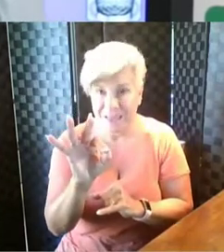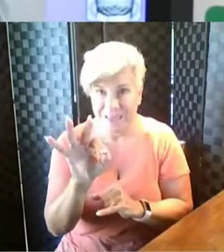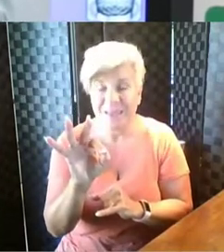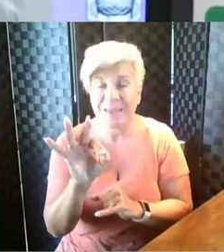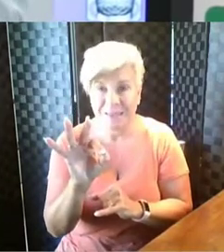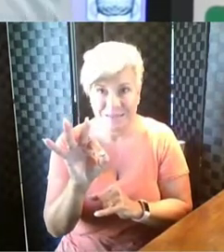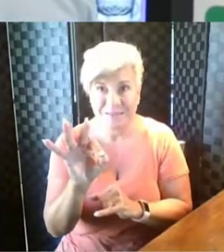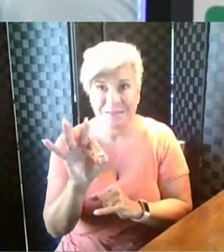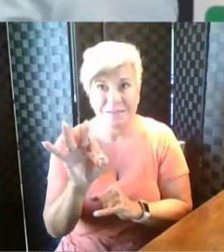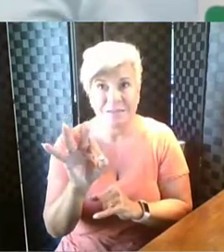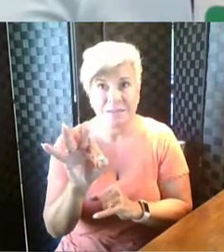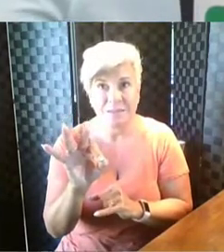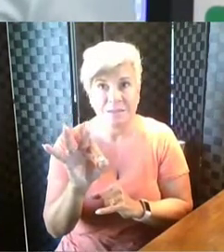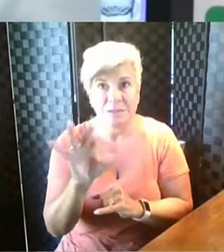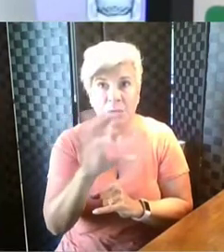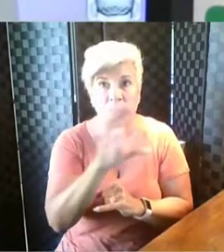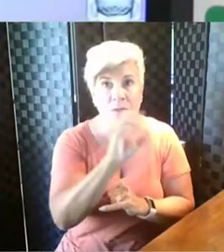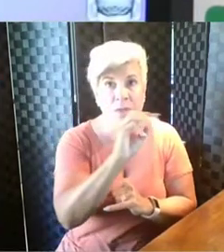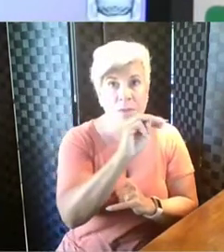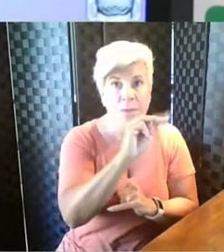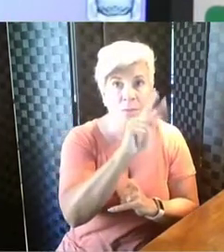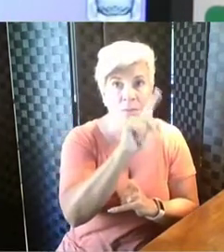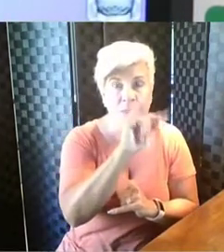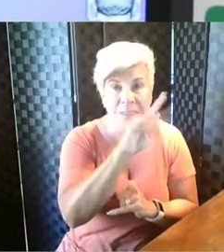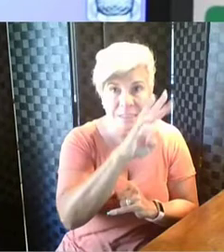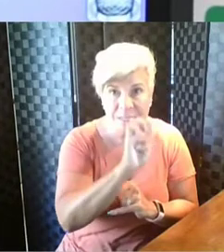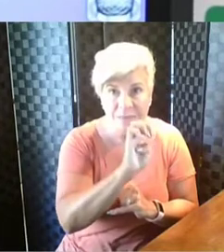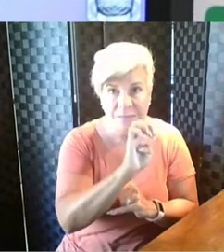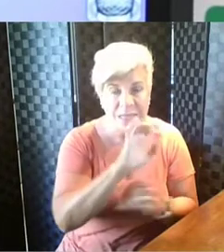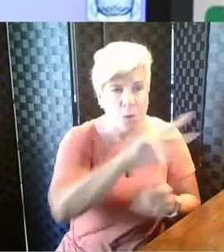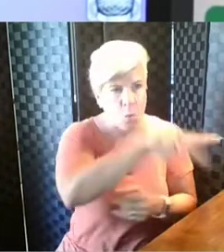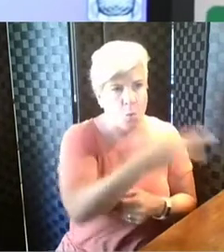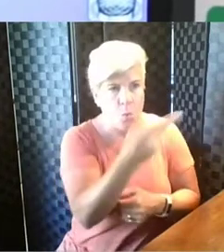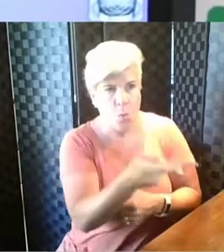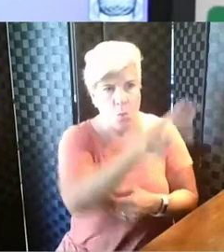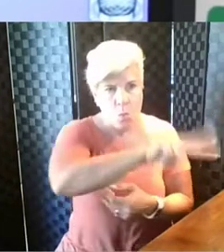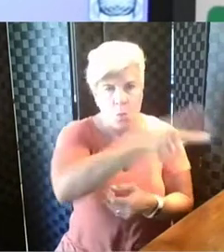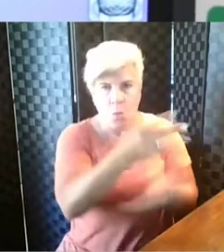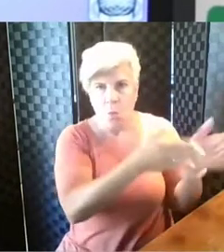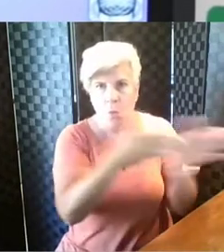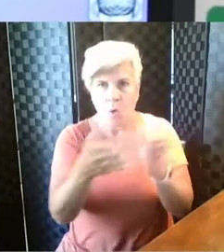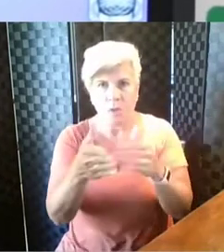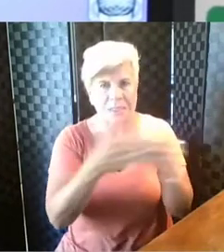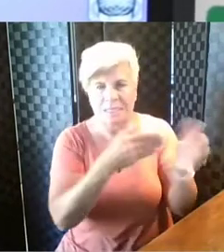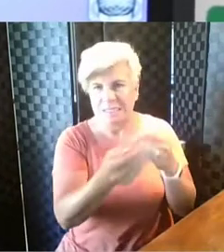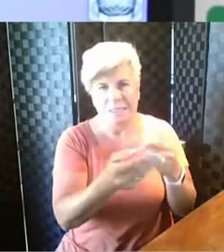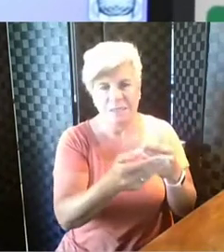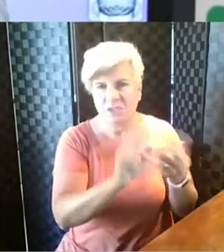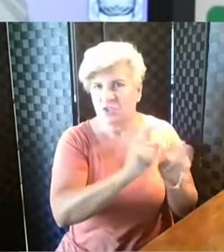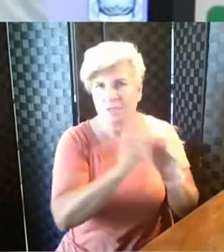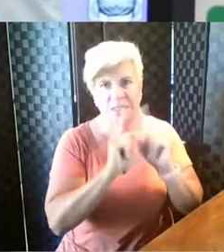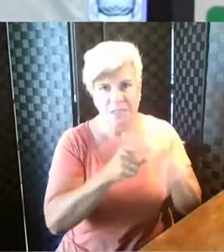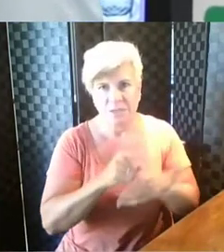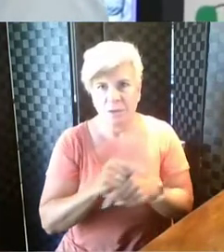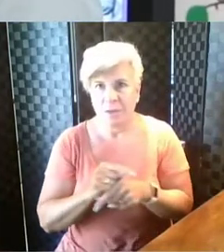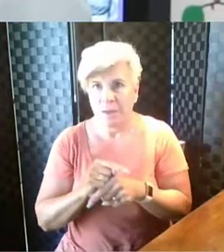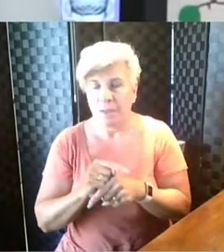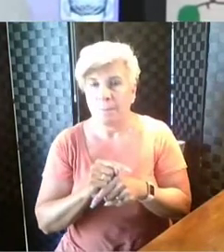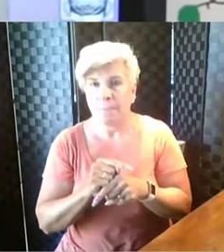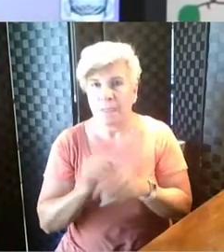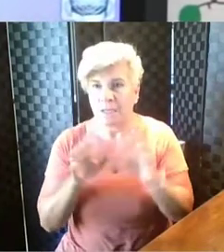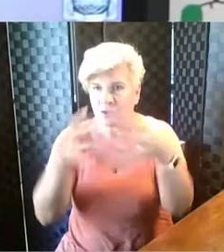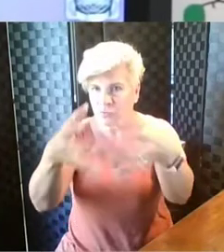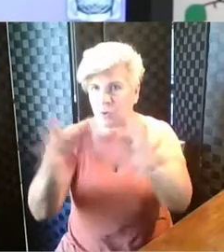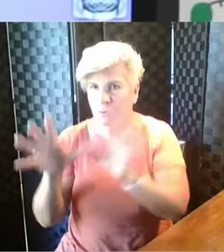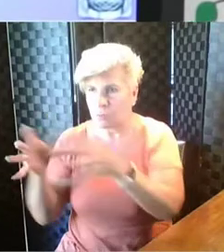Perfect, good. So the commutative property says you can switch the order all you want and it won't change your sum. And the associative property